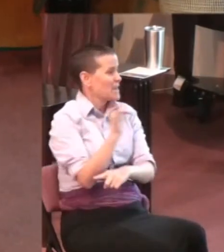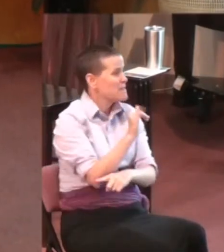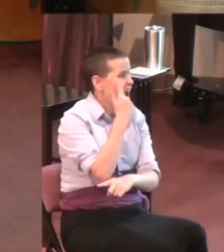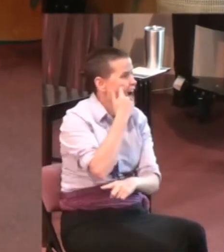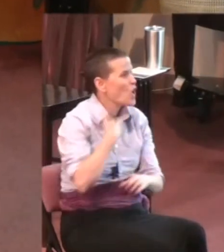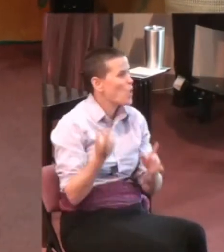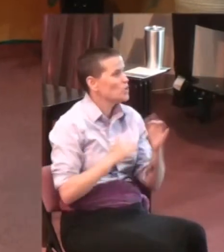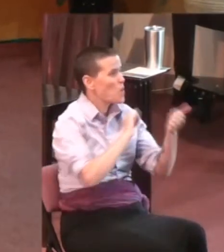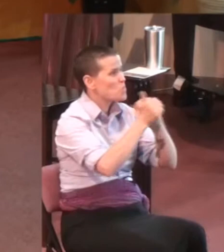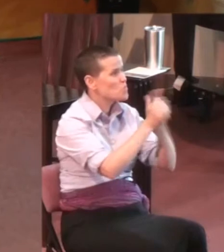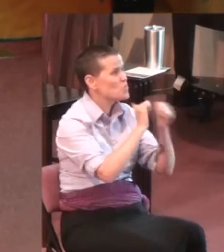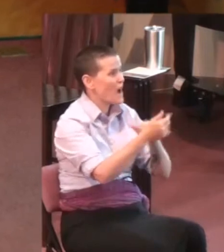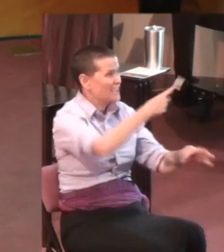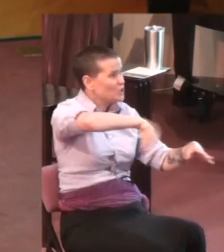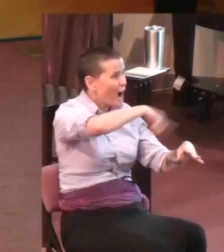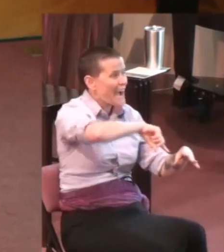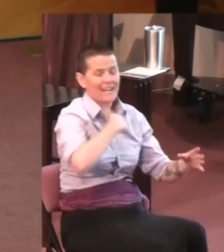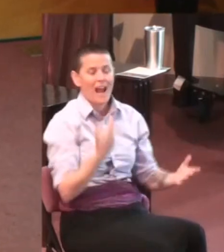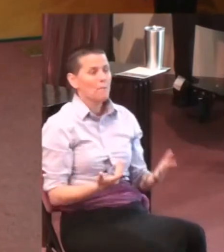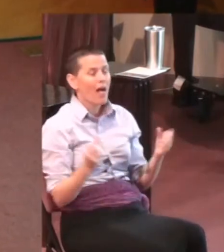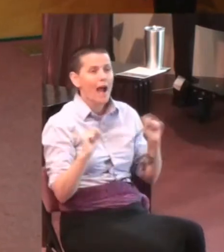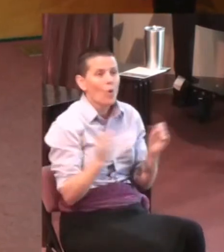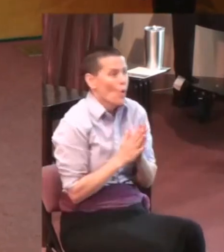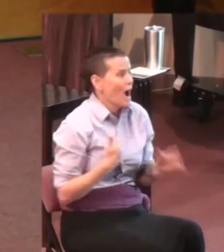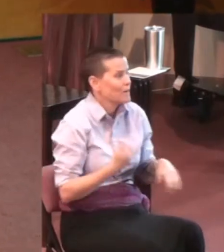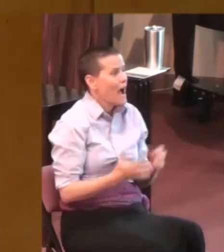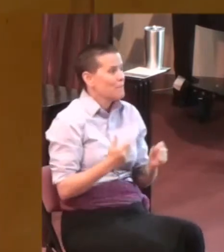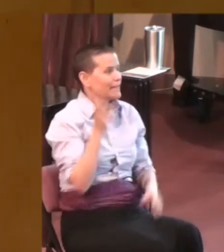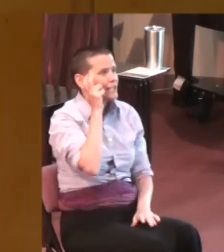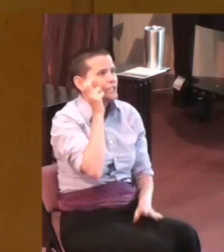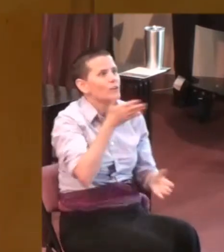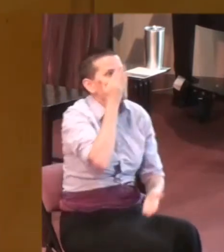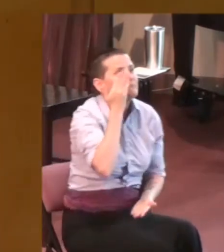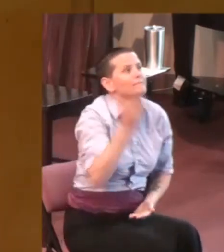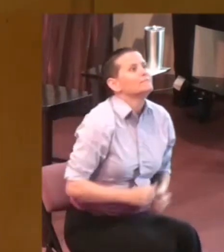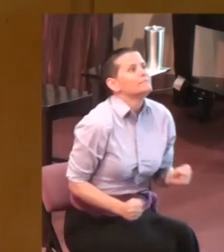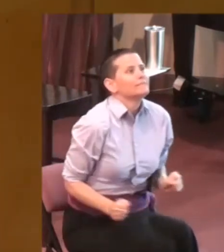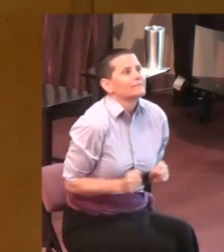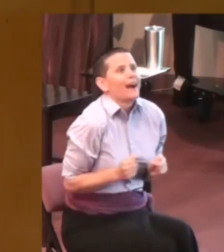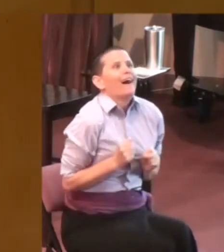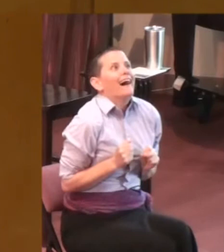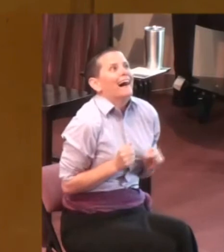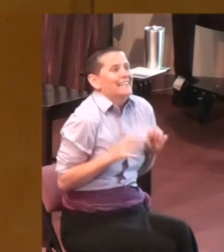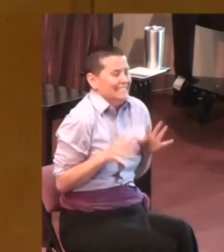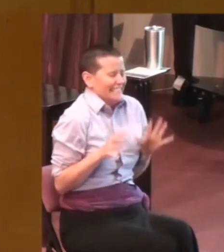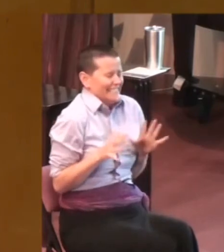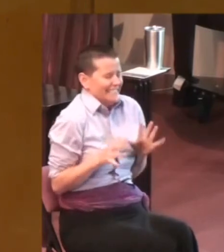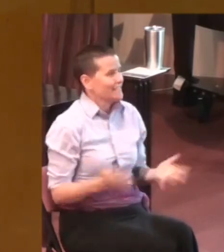I start getting giggly when I see you go, and then the pop, pop, pop, pop, pop, when they get off the throttle, oh